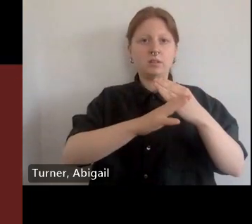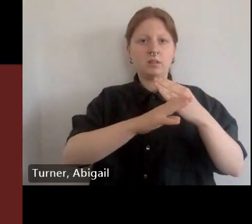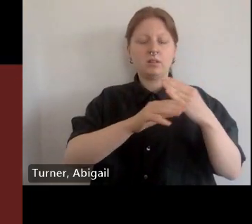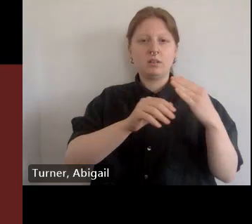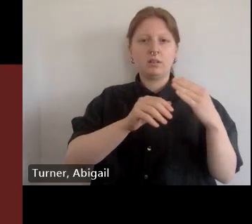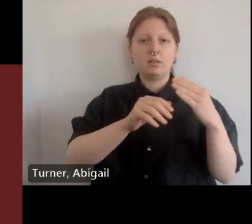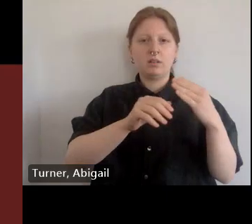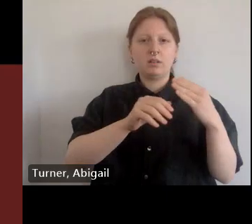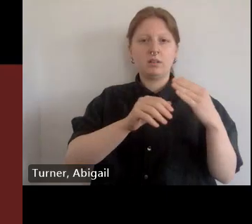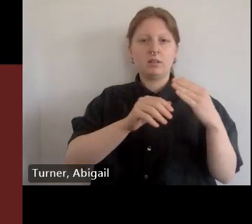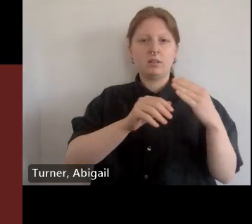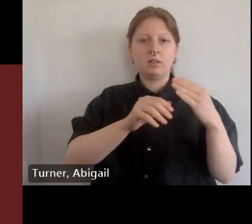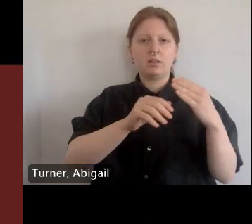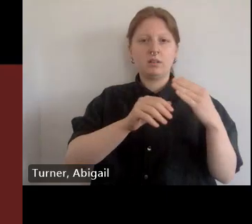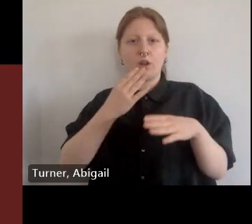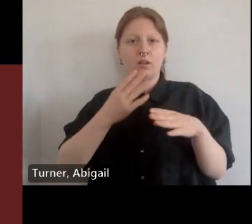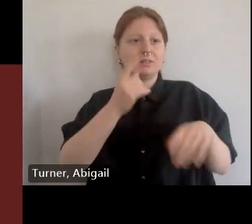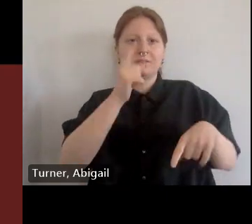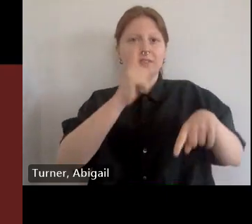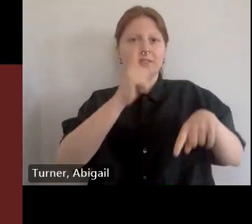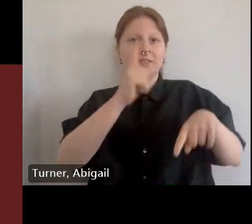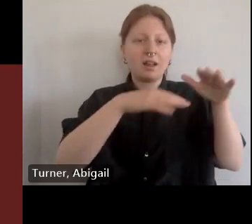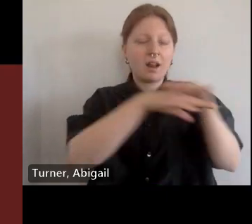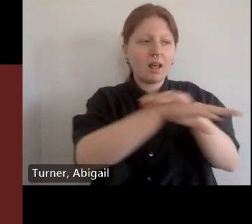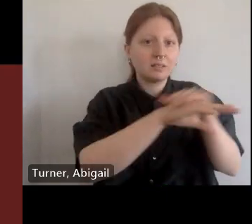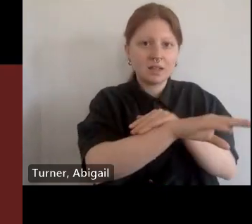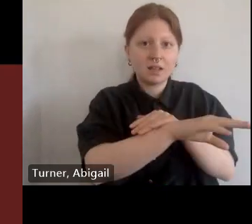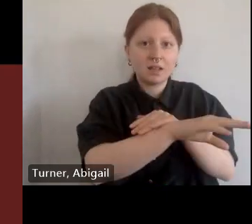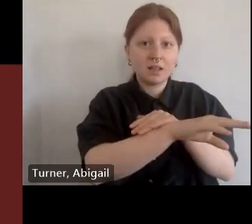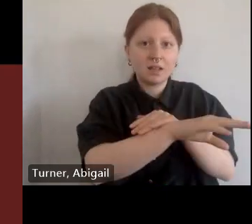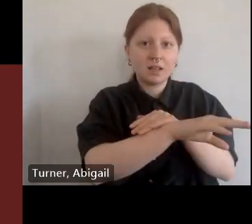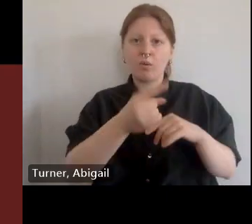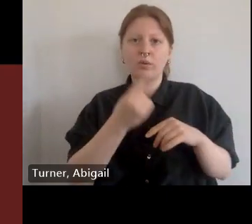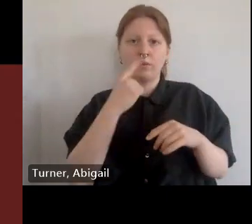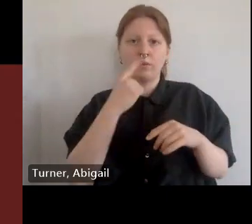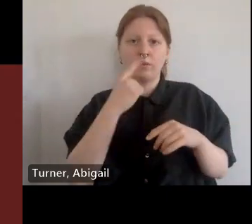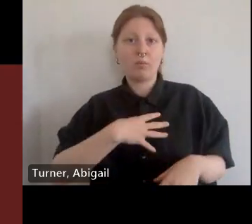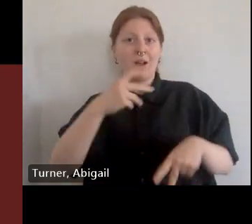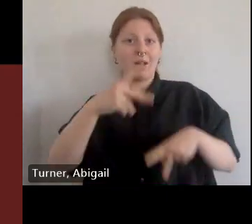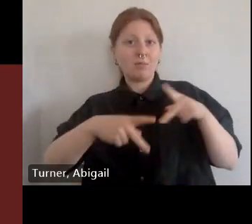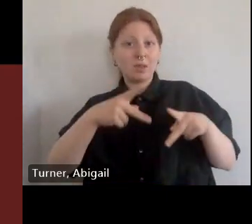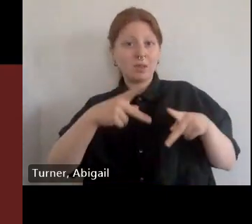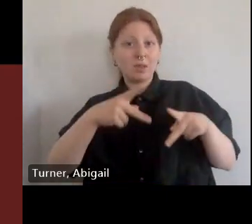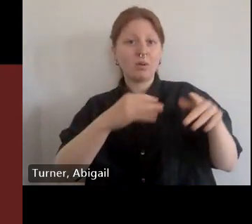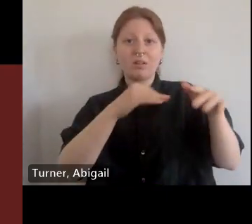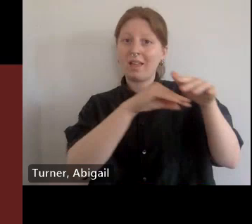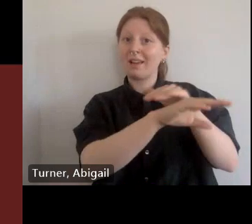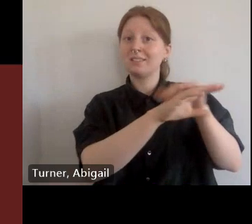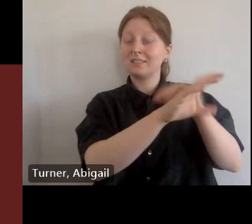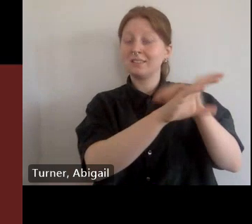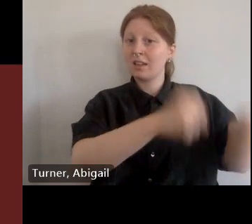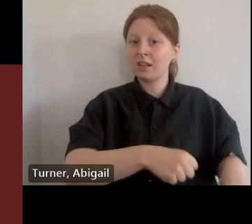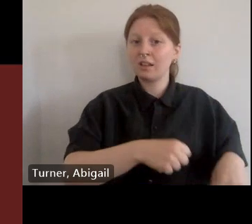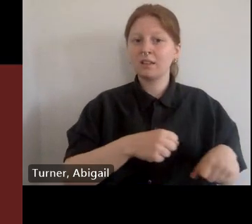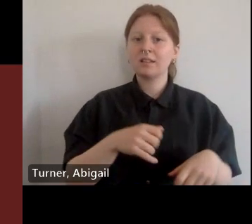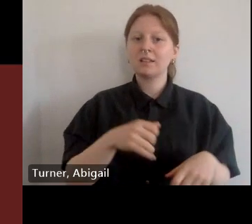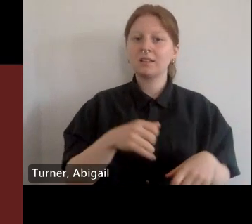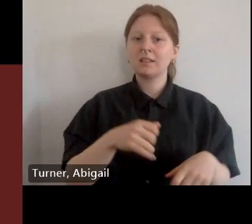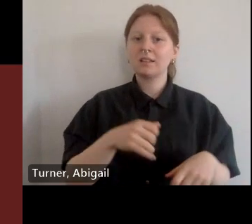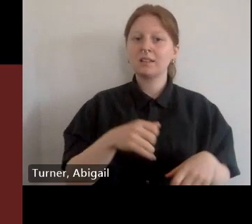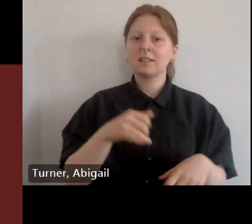well, jobs that seek applicants that have college degrees or are as a result going to have less applicants of